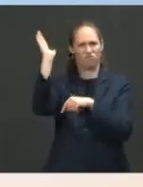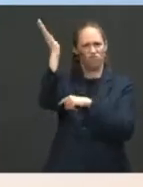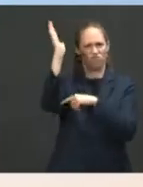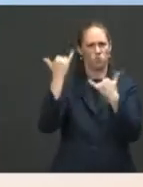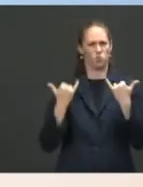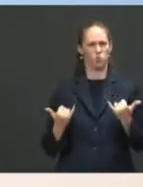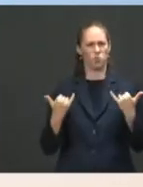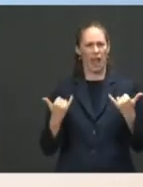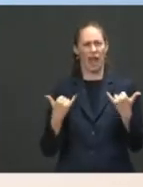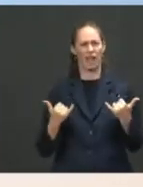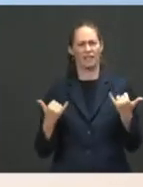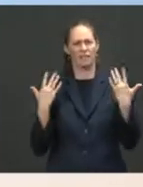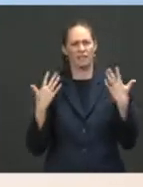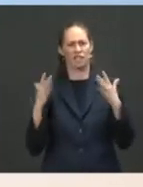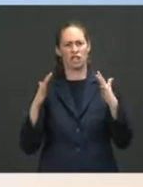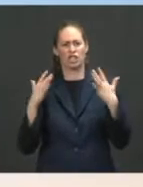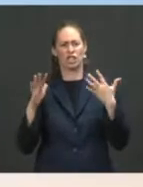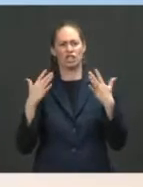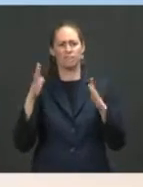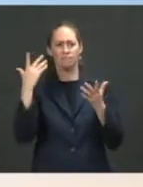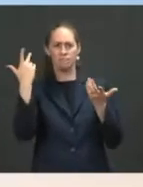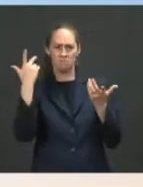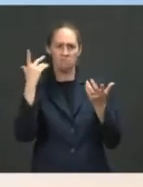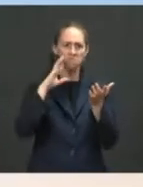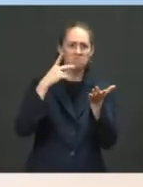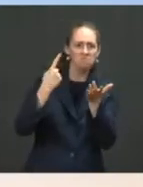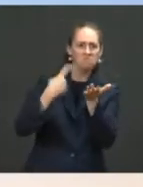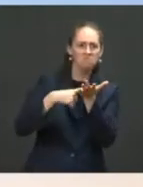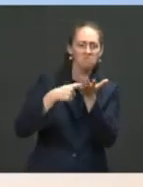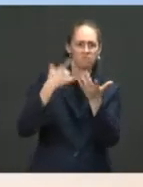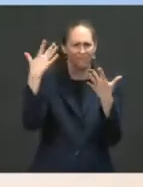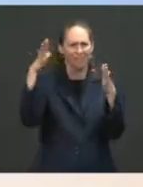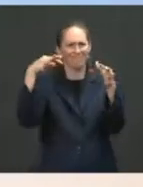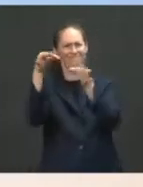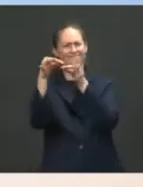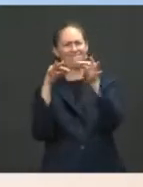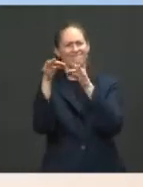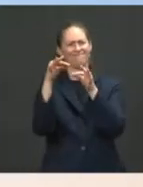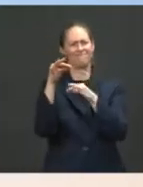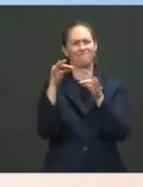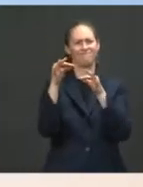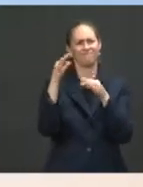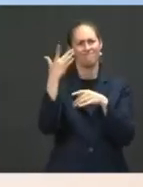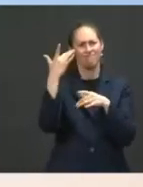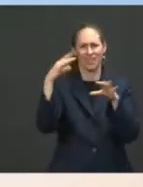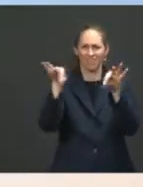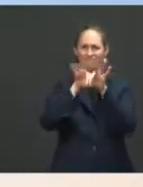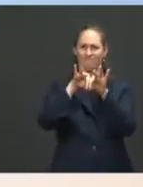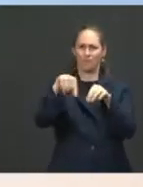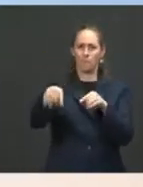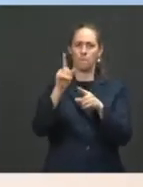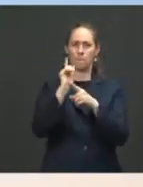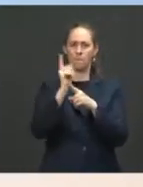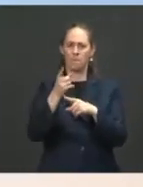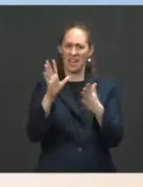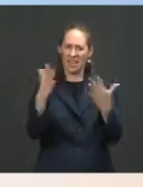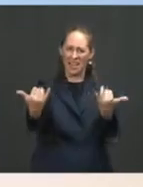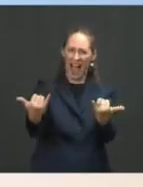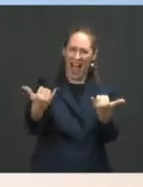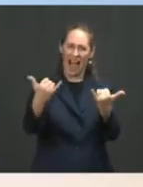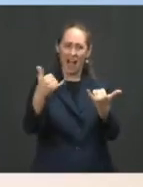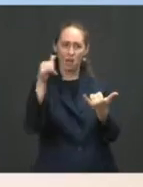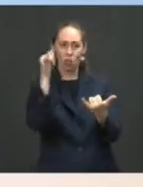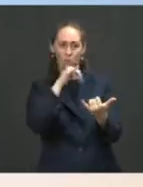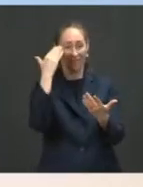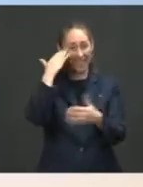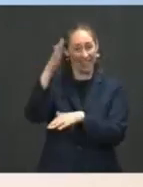will see senior members of our team speak to this more, because we want to seize this moment and take advantage of course, this FDA